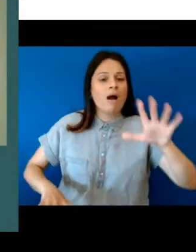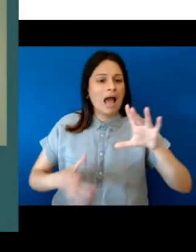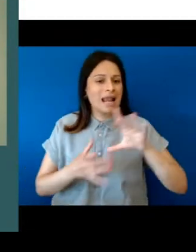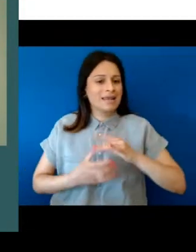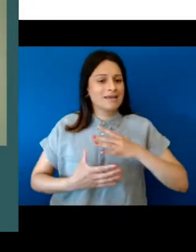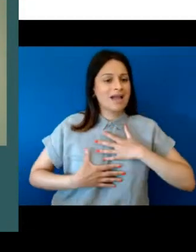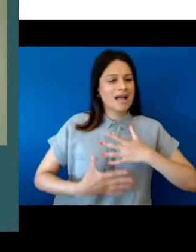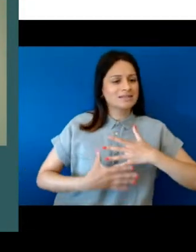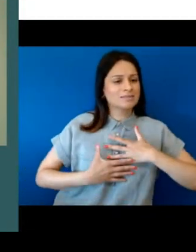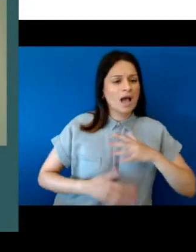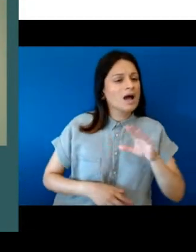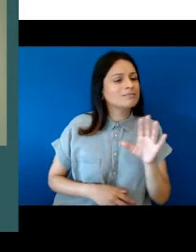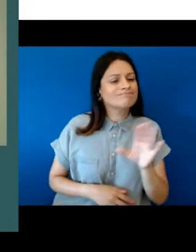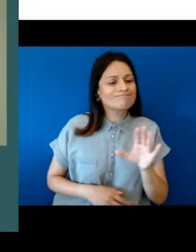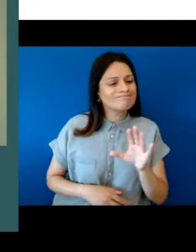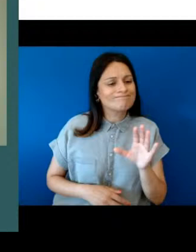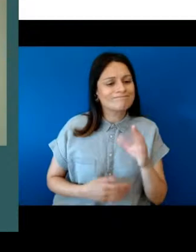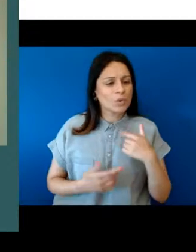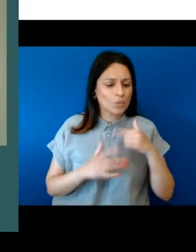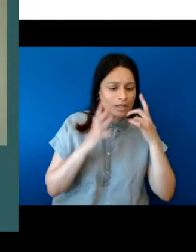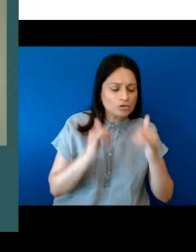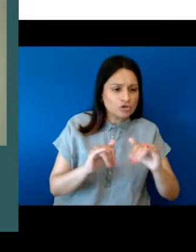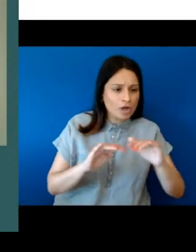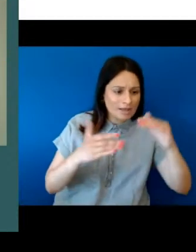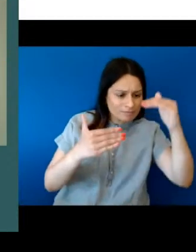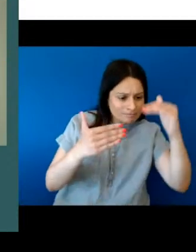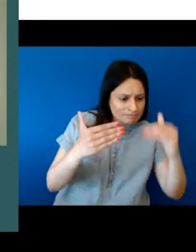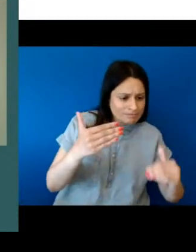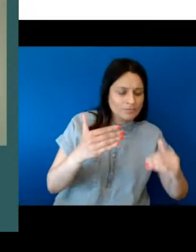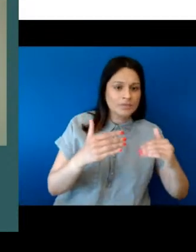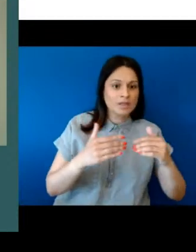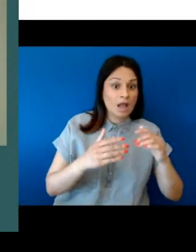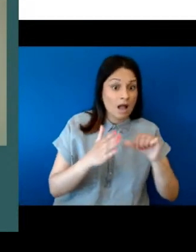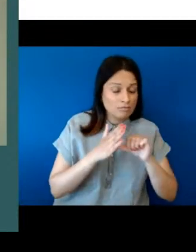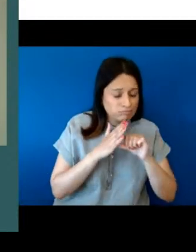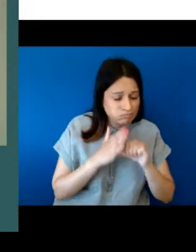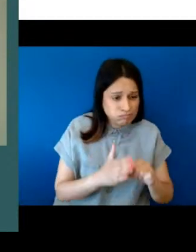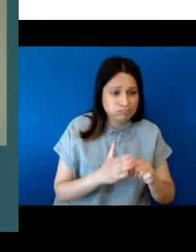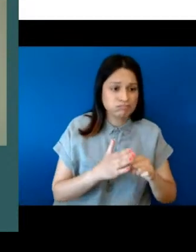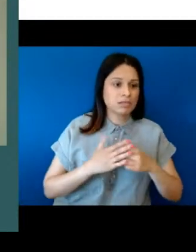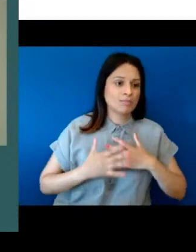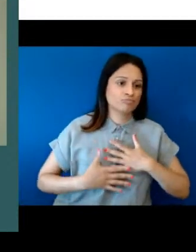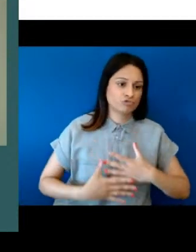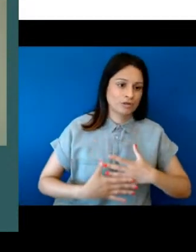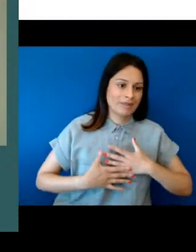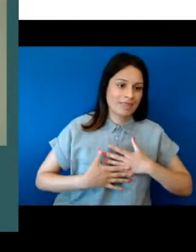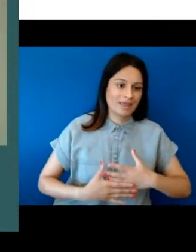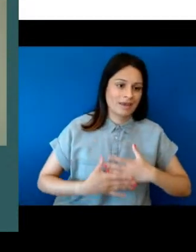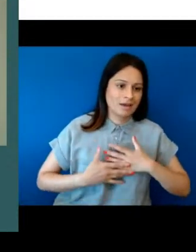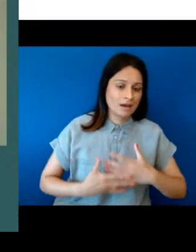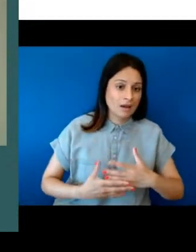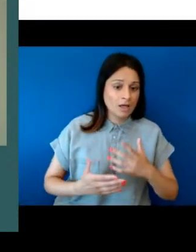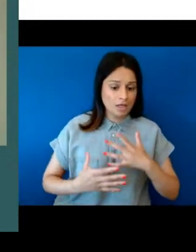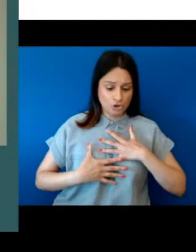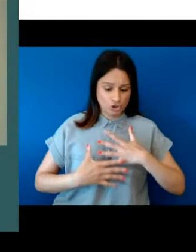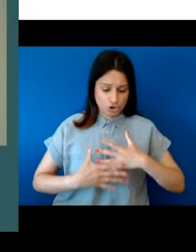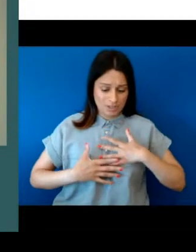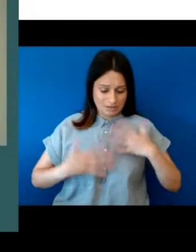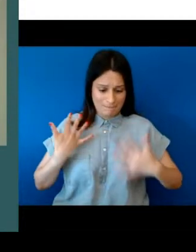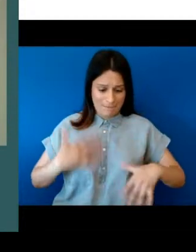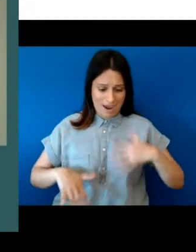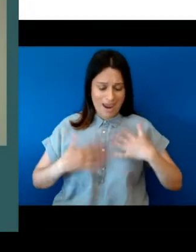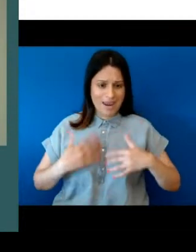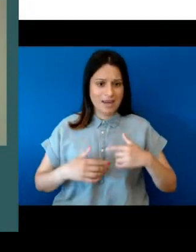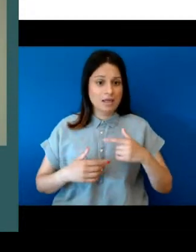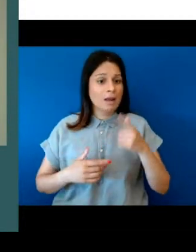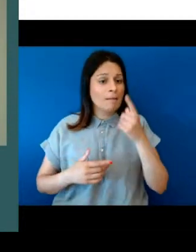But actually, what we're looking for is more so difficulty breathing. So the chest pain that the patient may be reporting could be chest tightness.